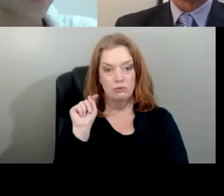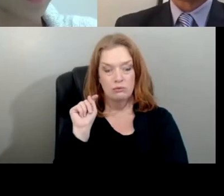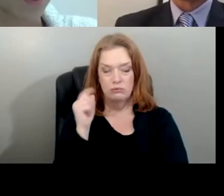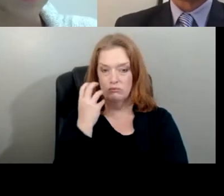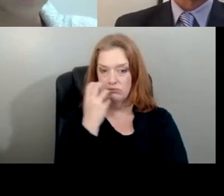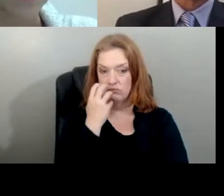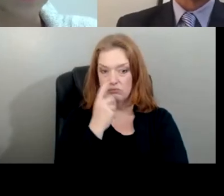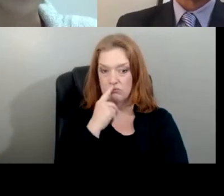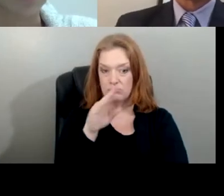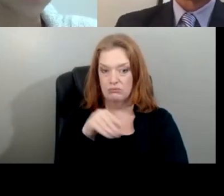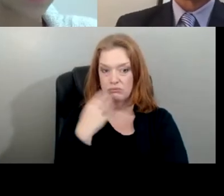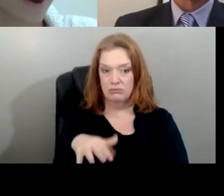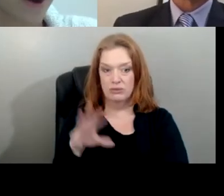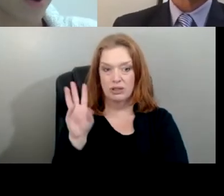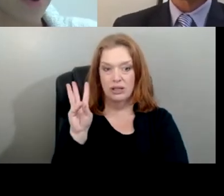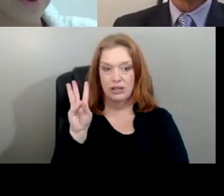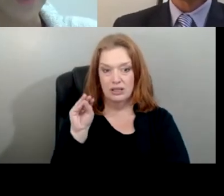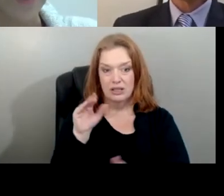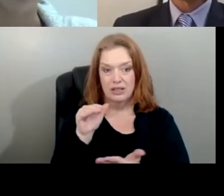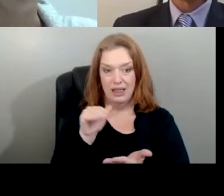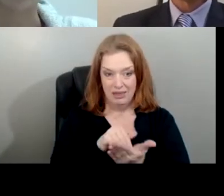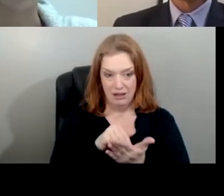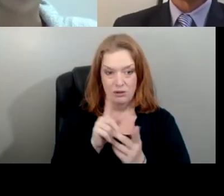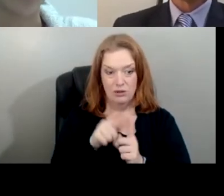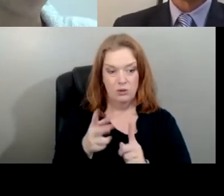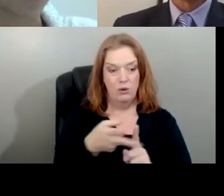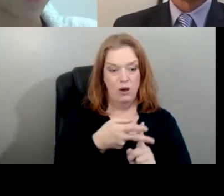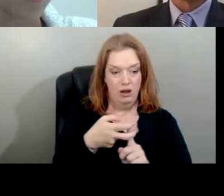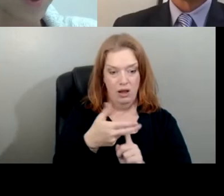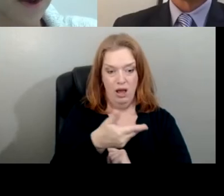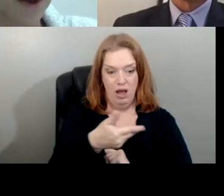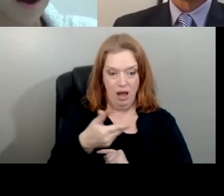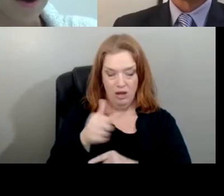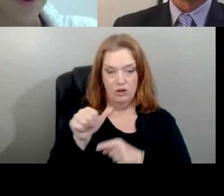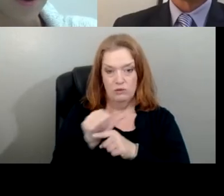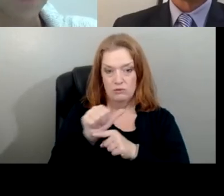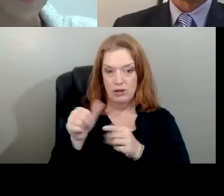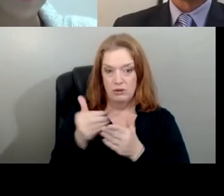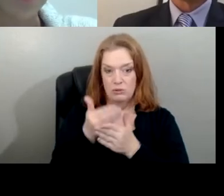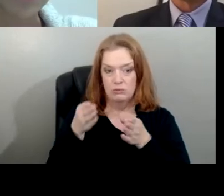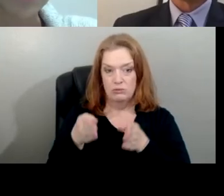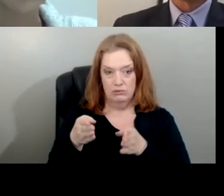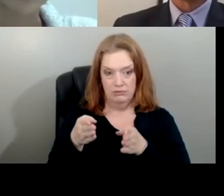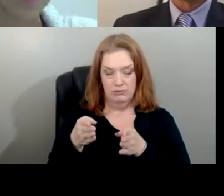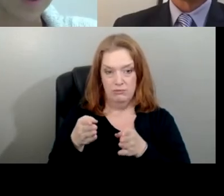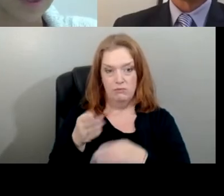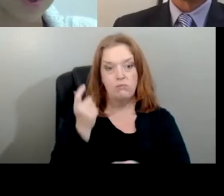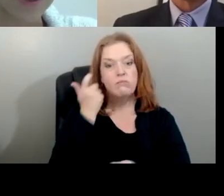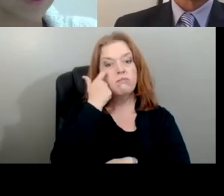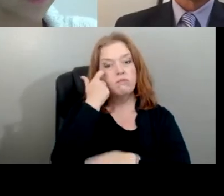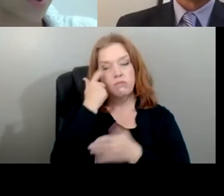tribes. The cost is $60,000 to hire and train a new recruit. And then a recent study